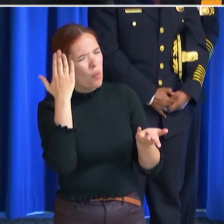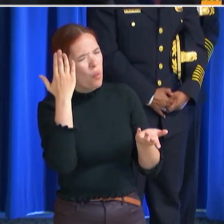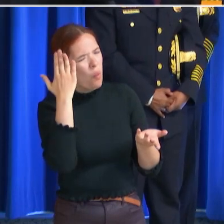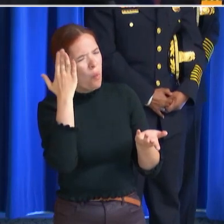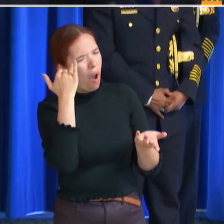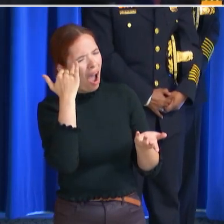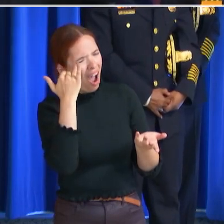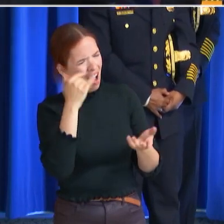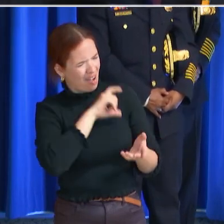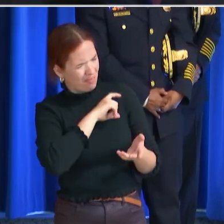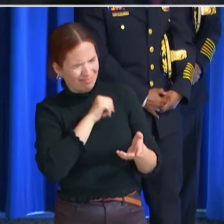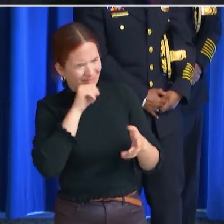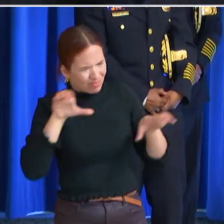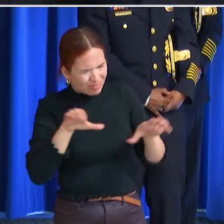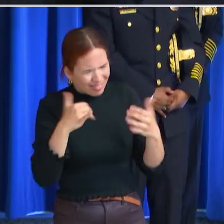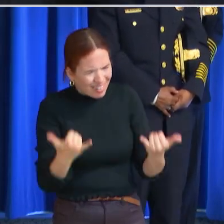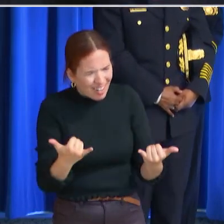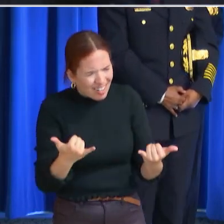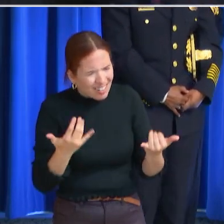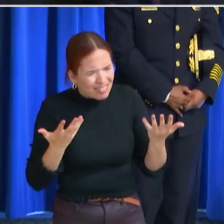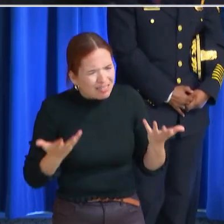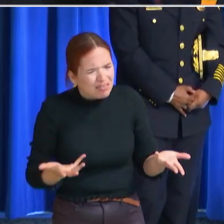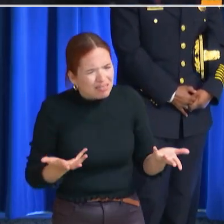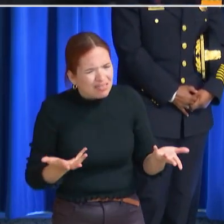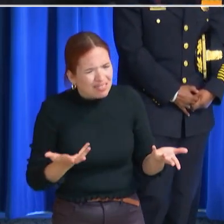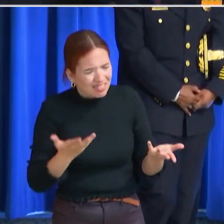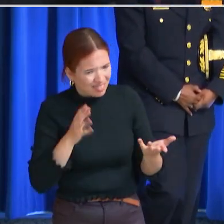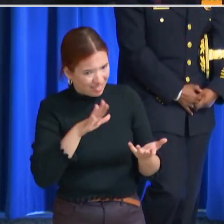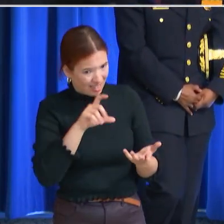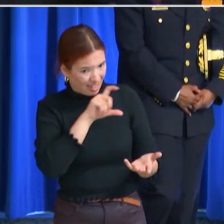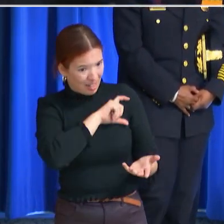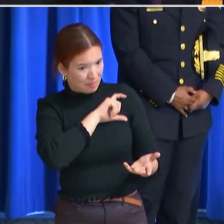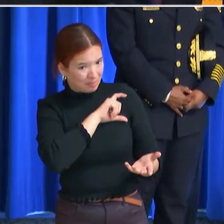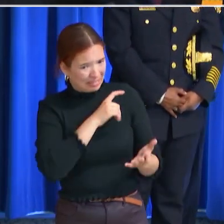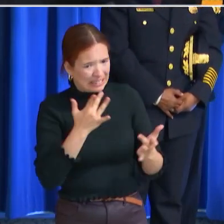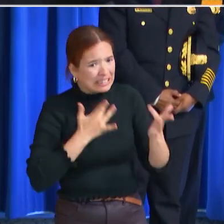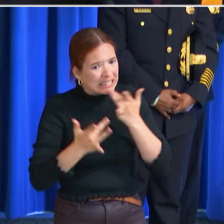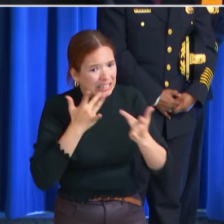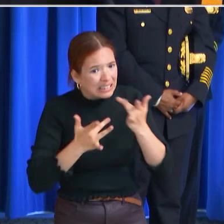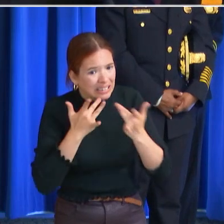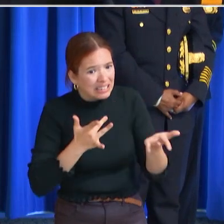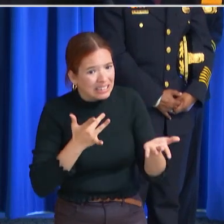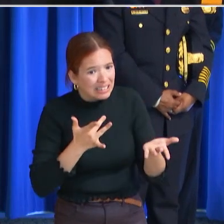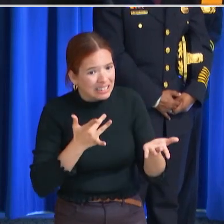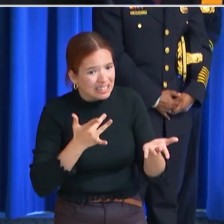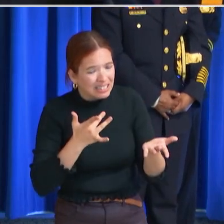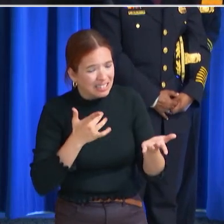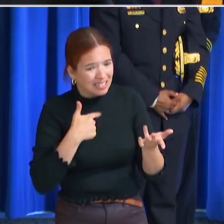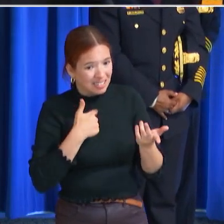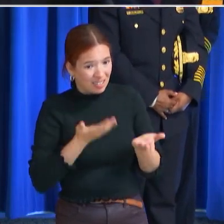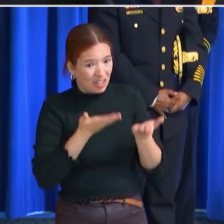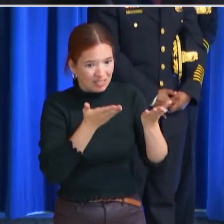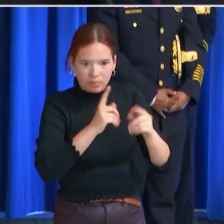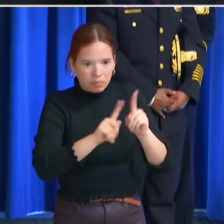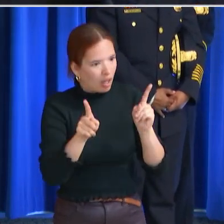an admission that there are just not enough officers and the ones that are here are too busy? So